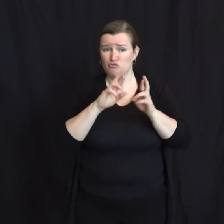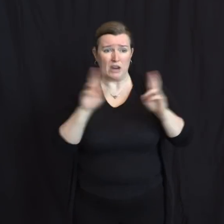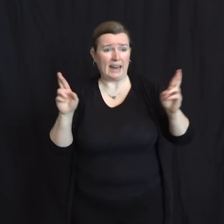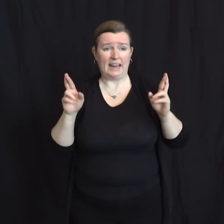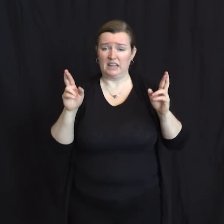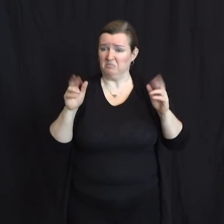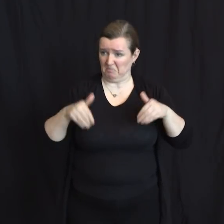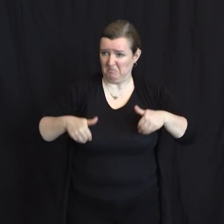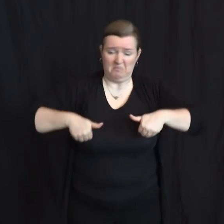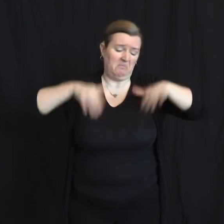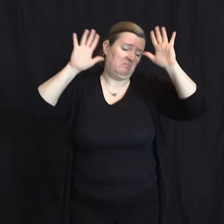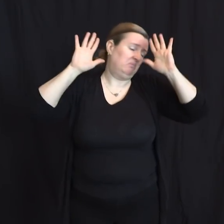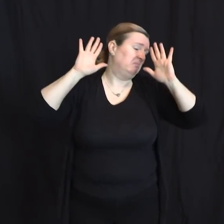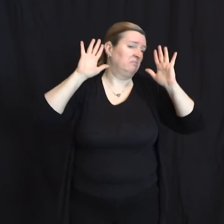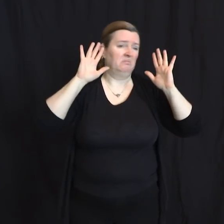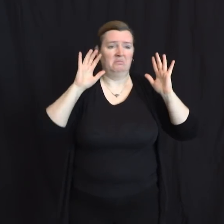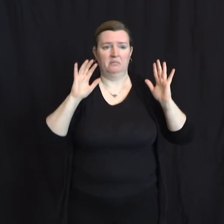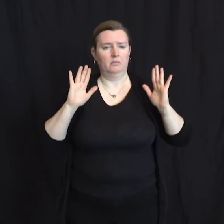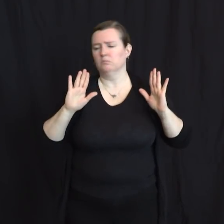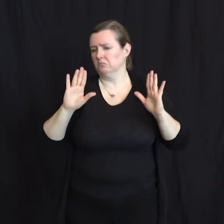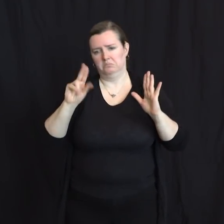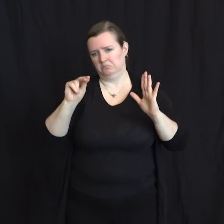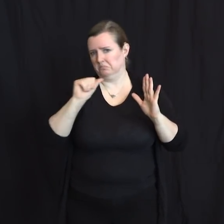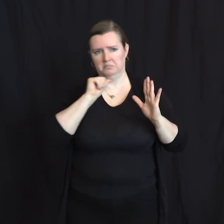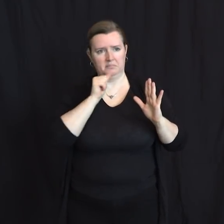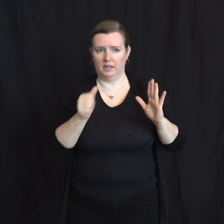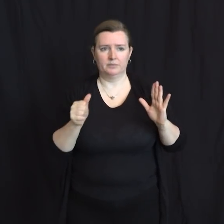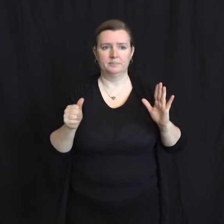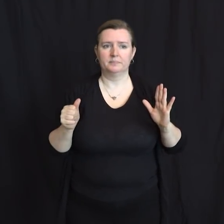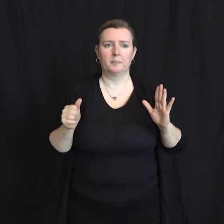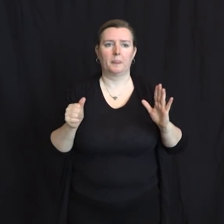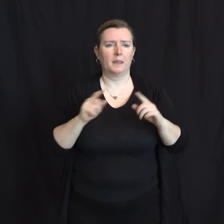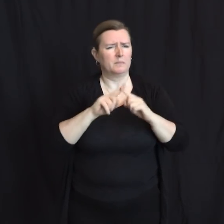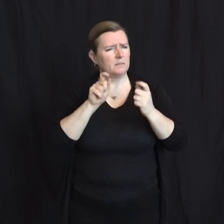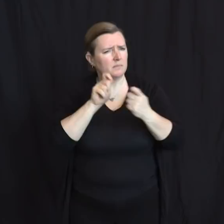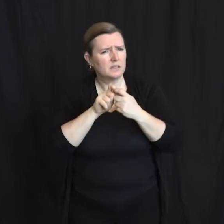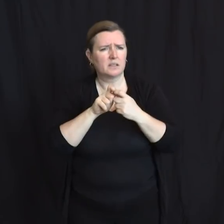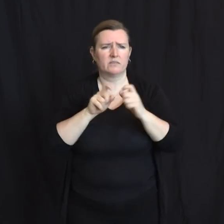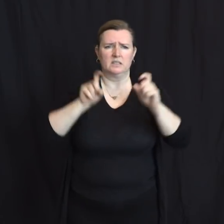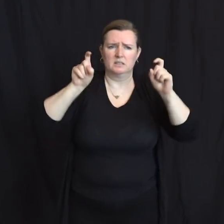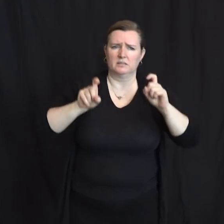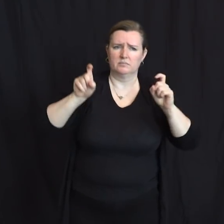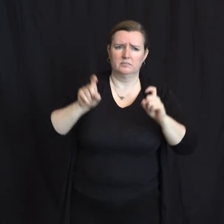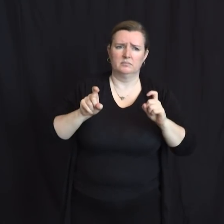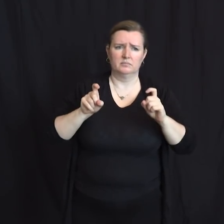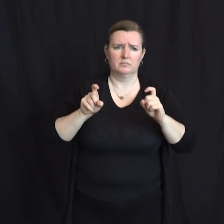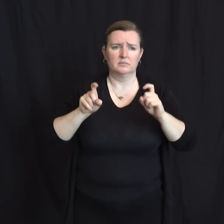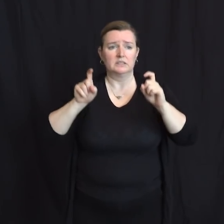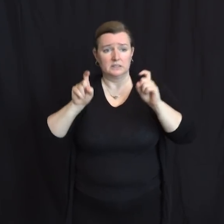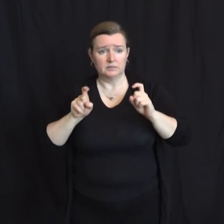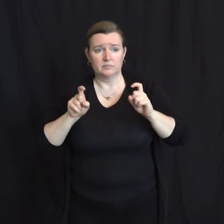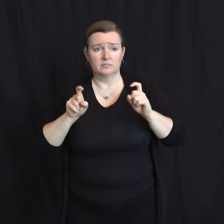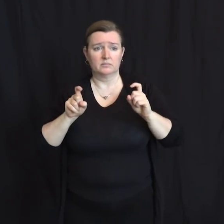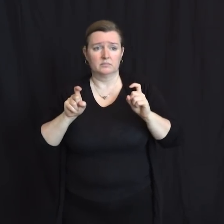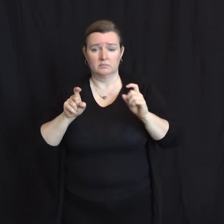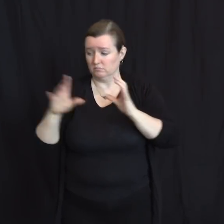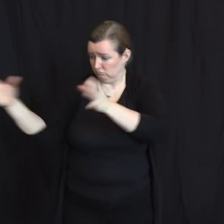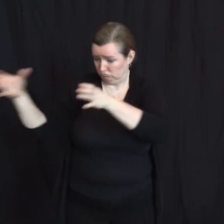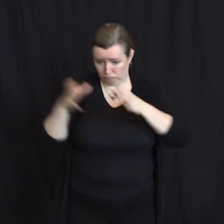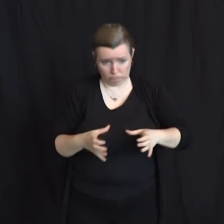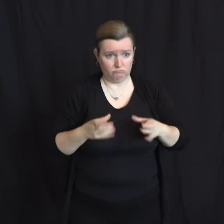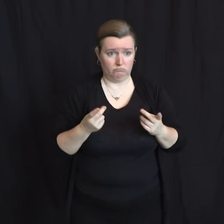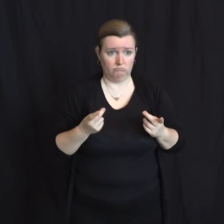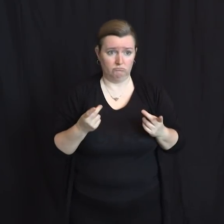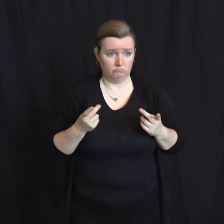Maybe you could say that, period, and we'll leave that to the historians, but specifically in testing, it's been cobbling together at every step of the way, from